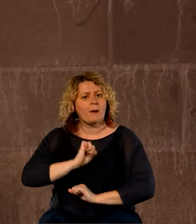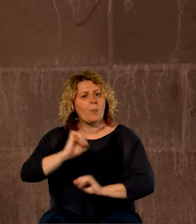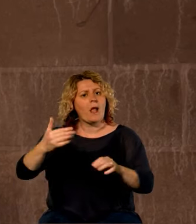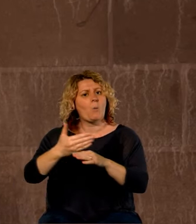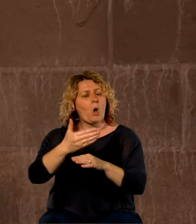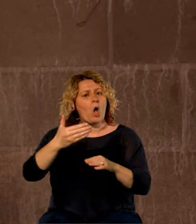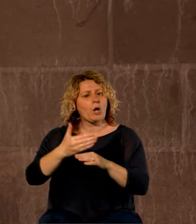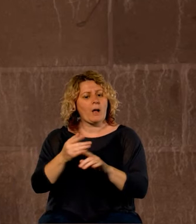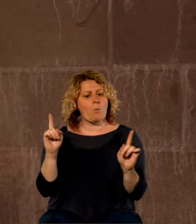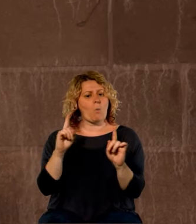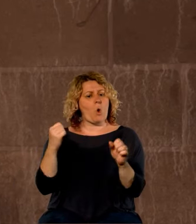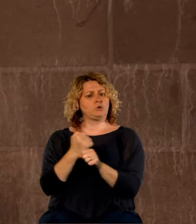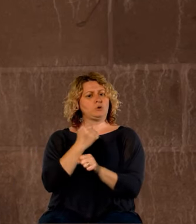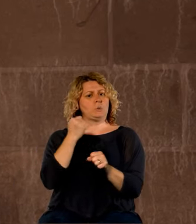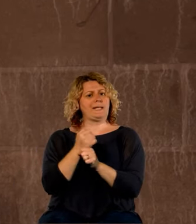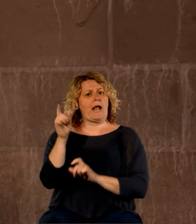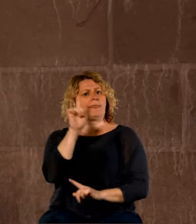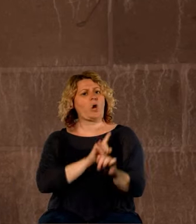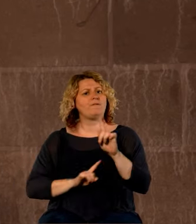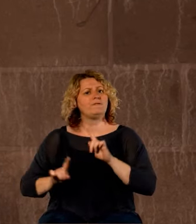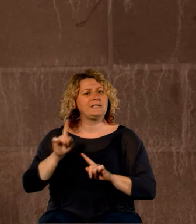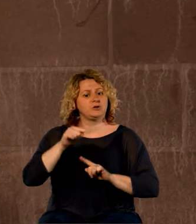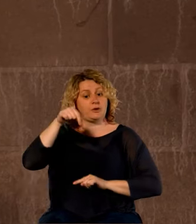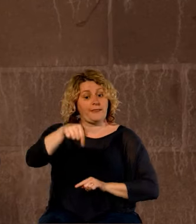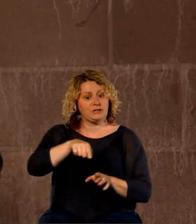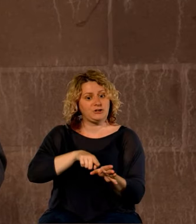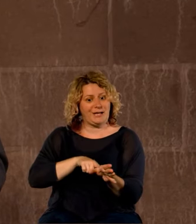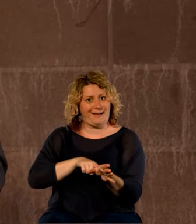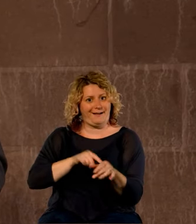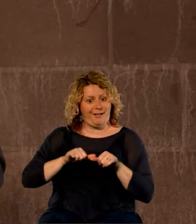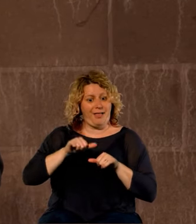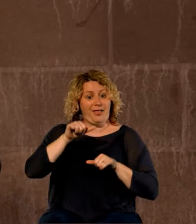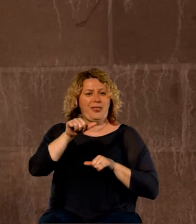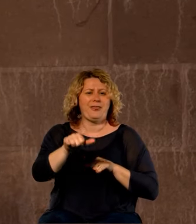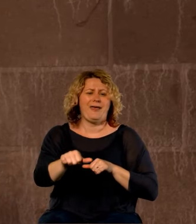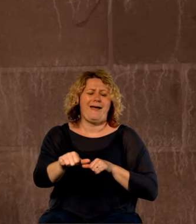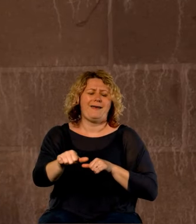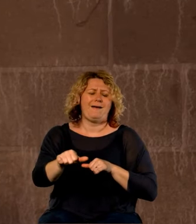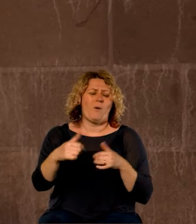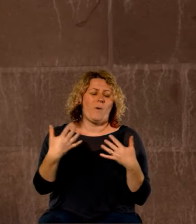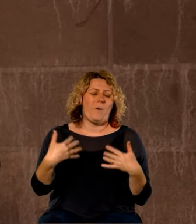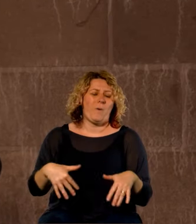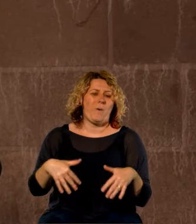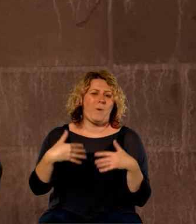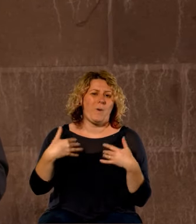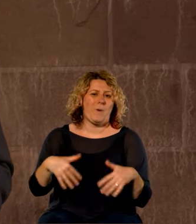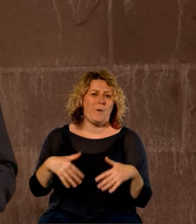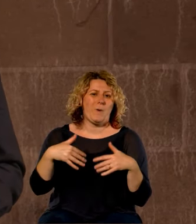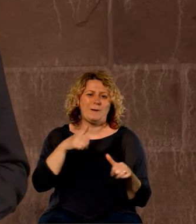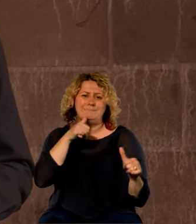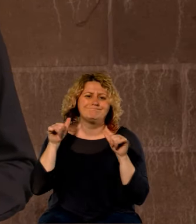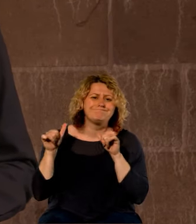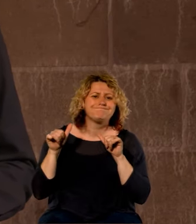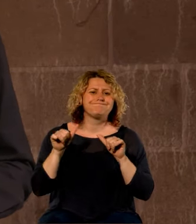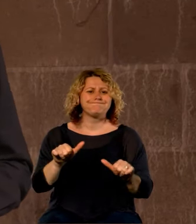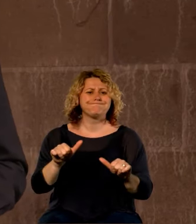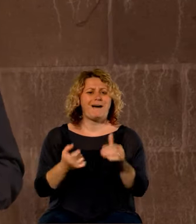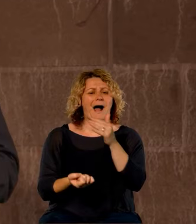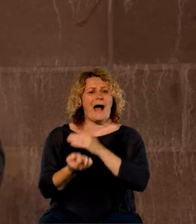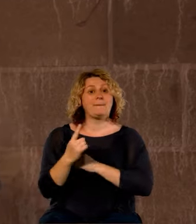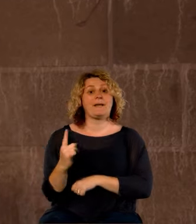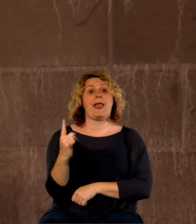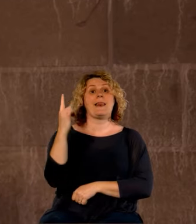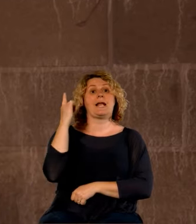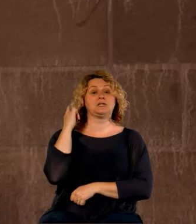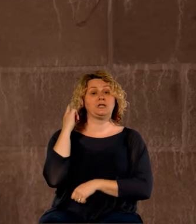year. And after our chat, we've got for you one of my absolute highlights from last year's convention when